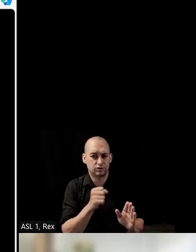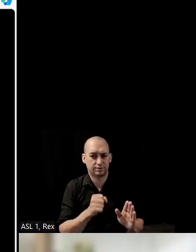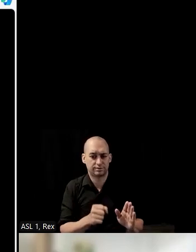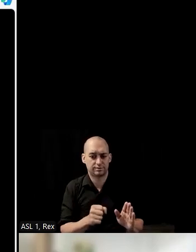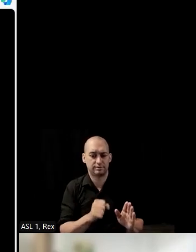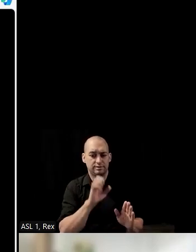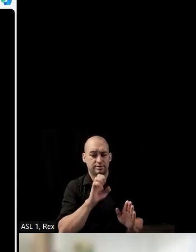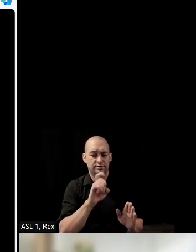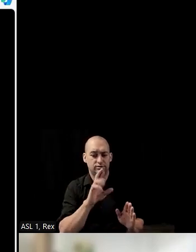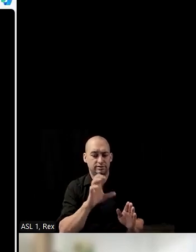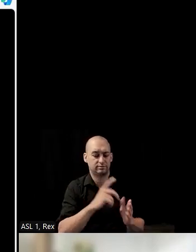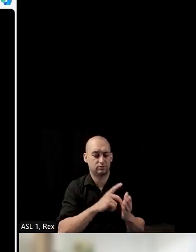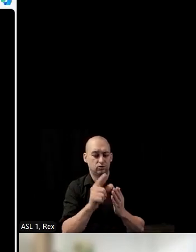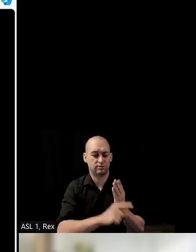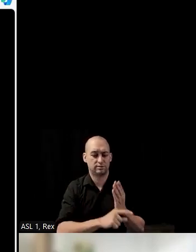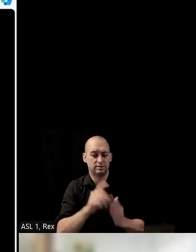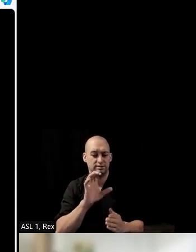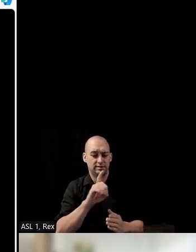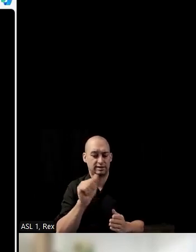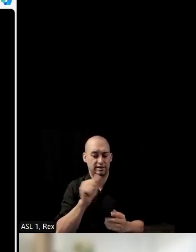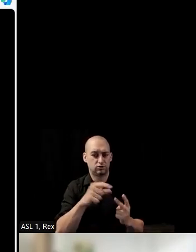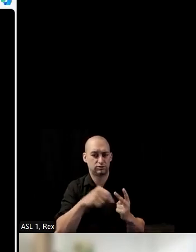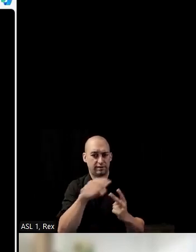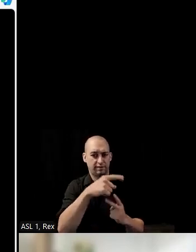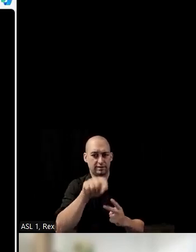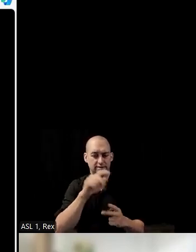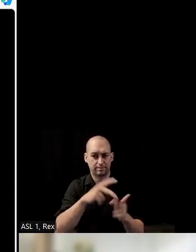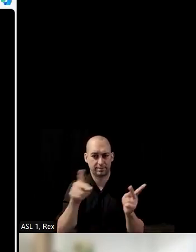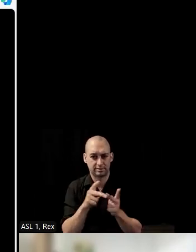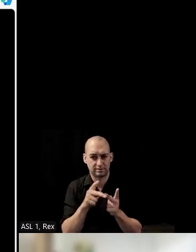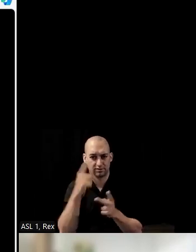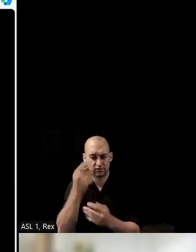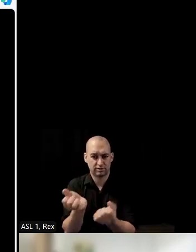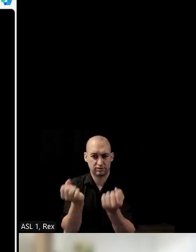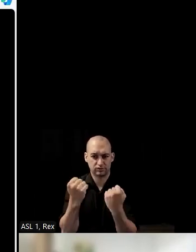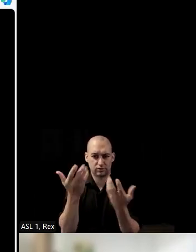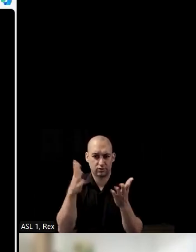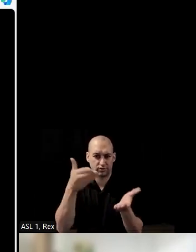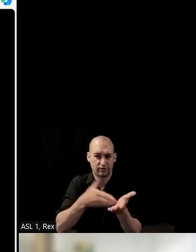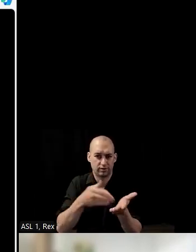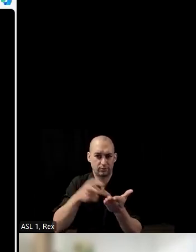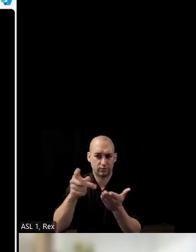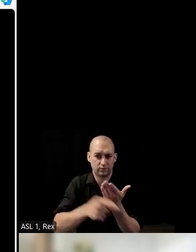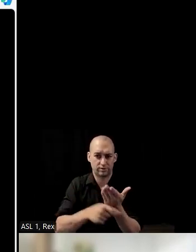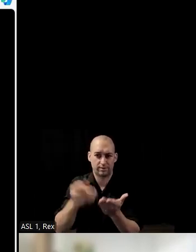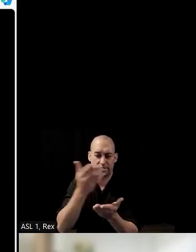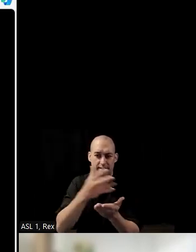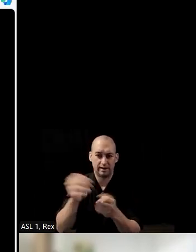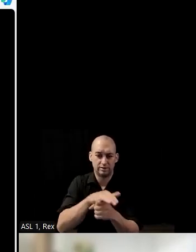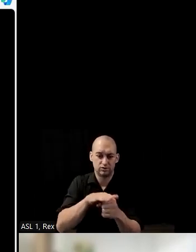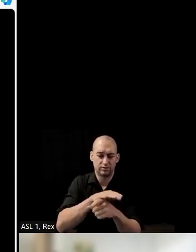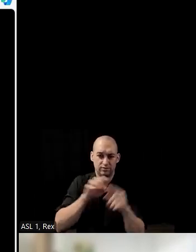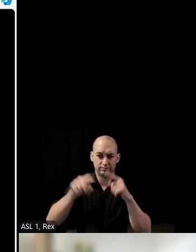And CDA selected these sites for the strength of their existing programs and for geographic